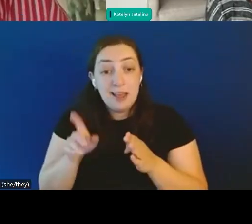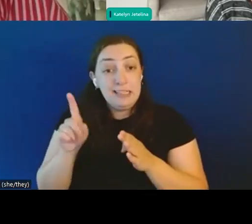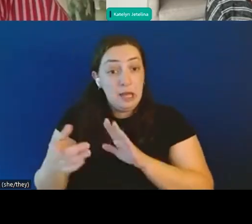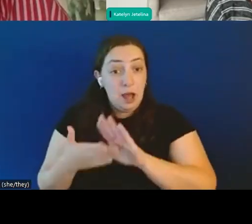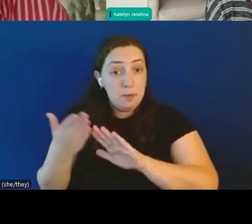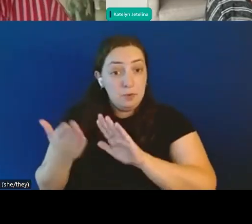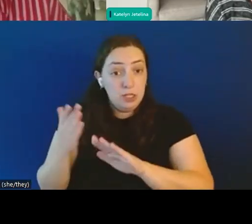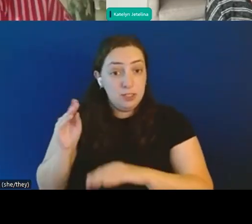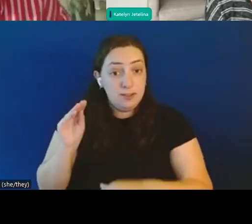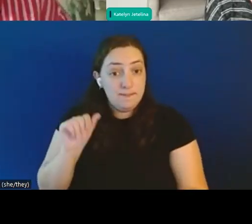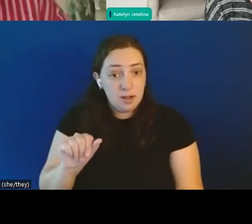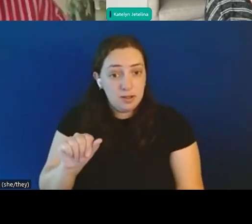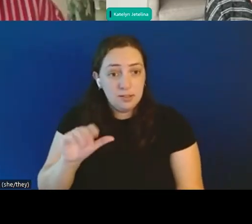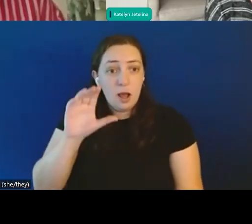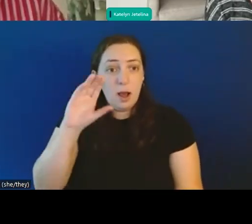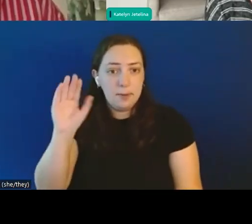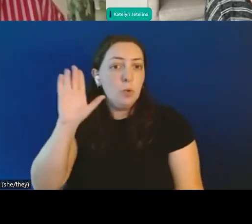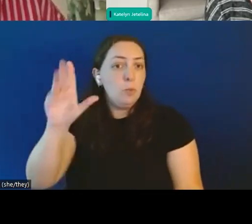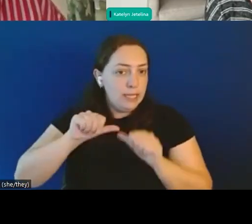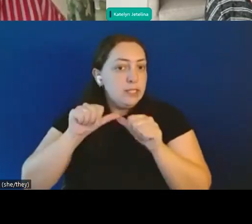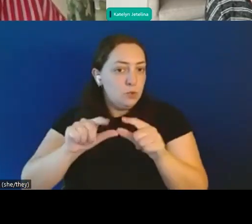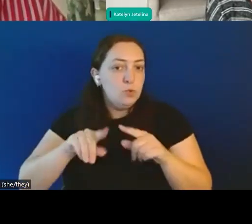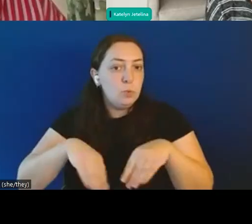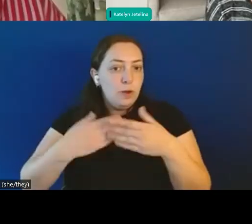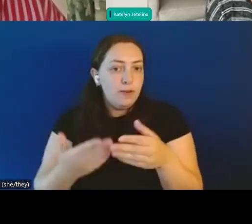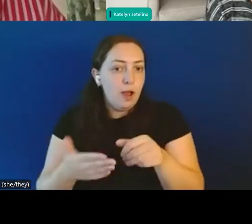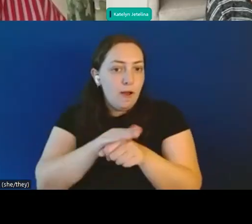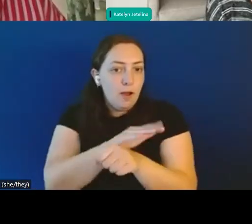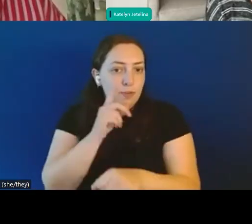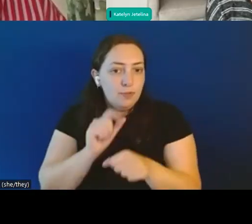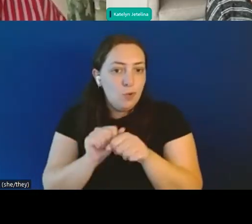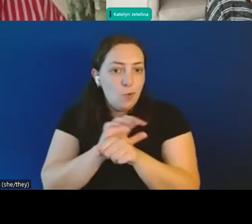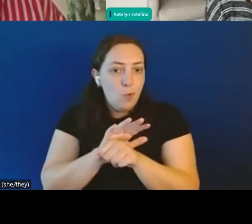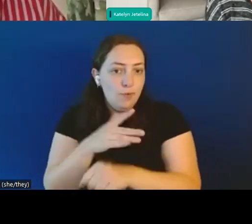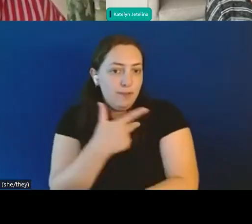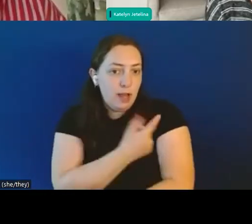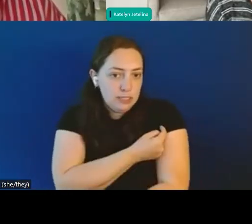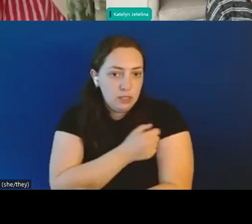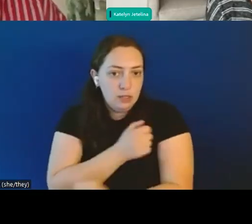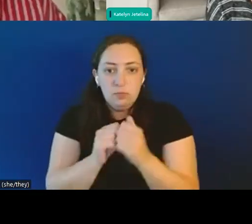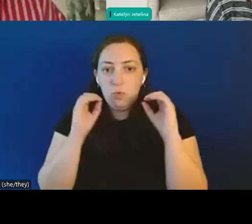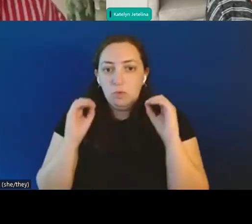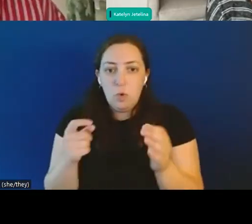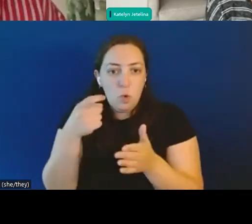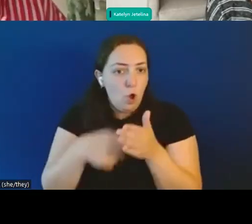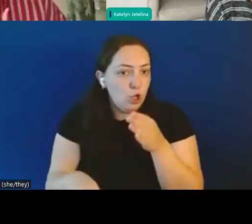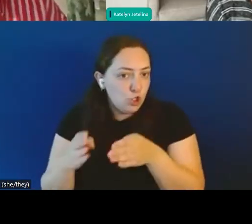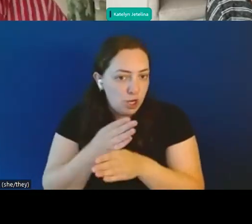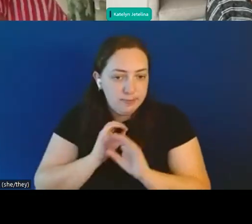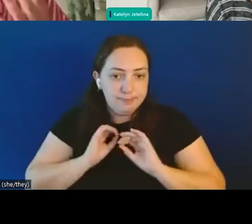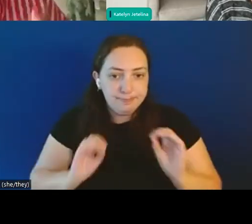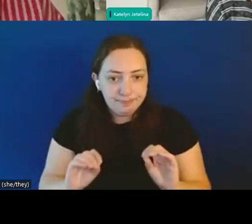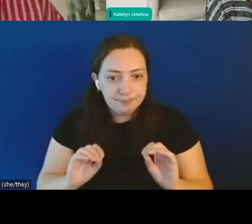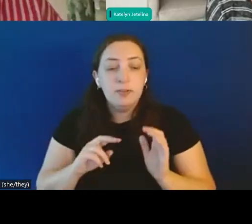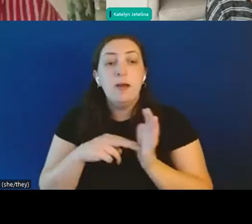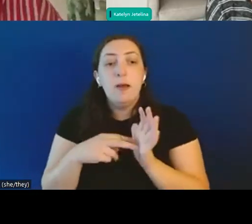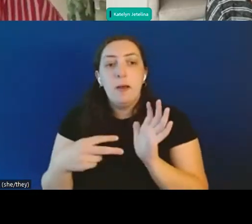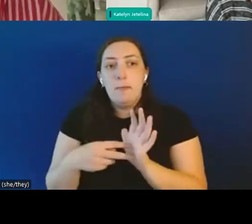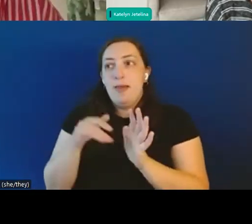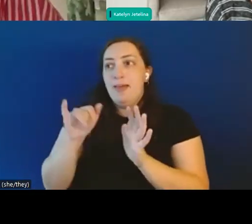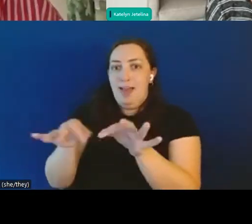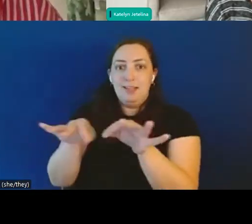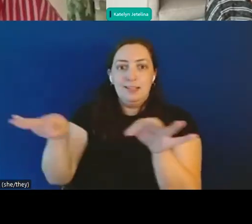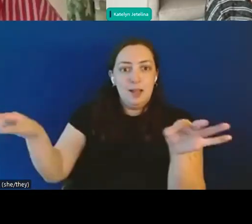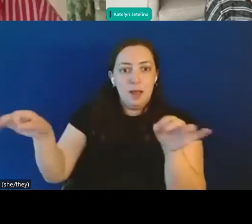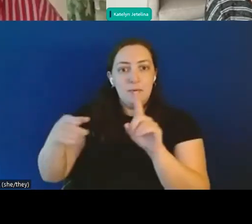funds, the company will continue to provide coverage for COVID-19 vaccines with no cost sharing. And so those types of statements